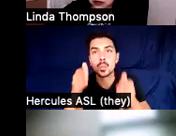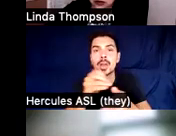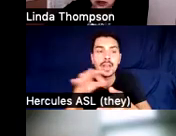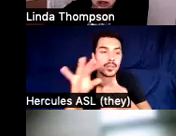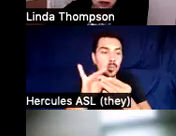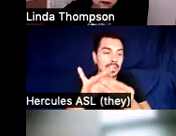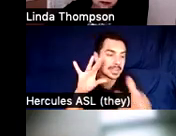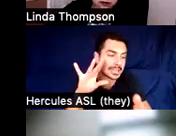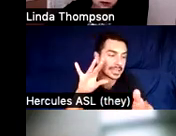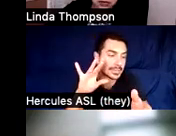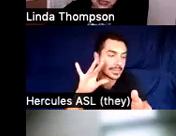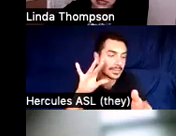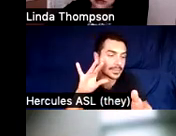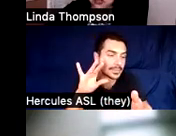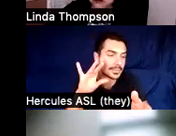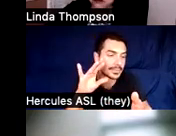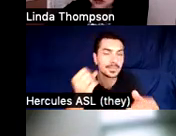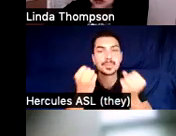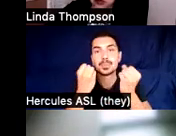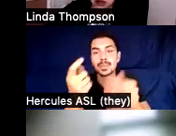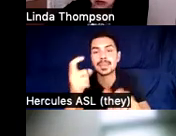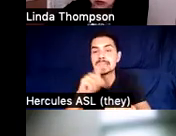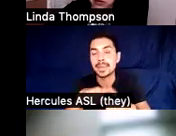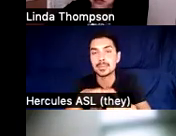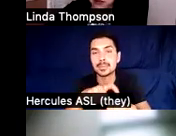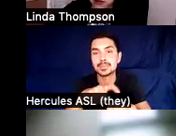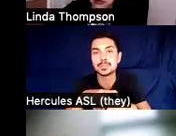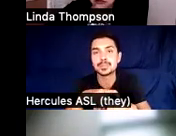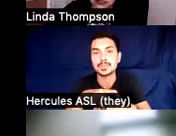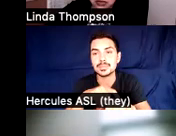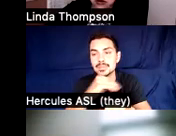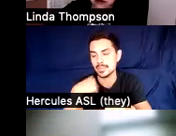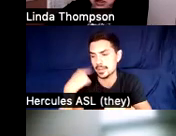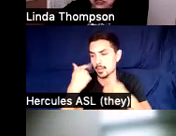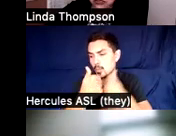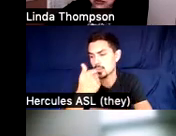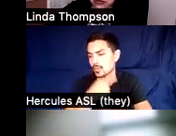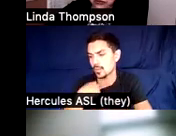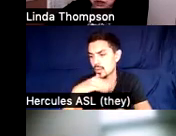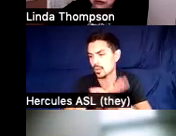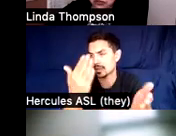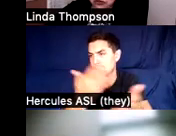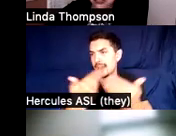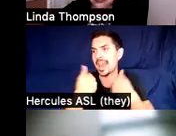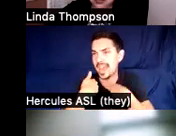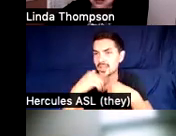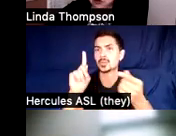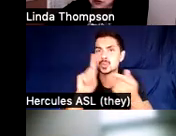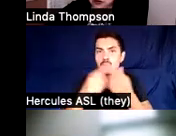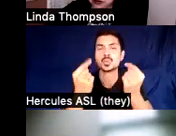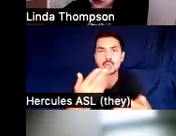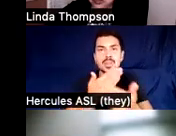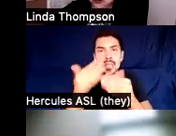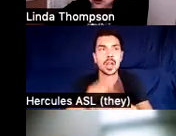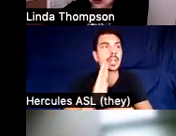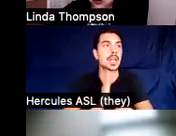releasing. Many times and I think most of us on here have had to do things on our